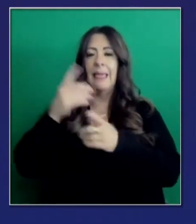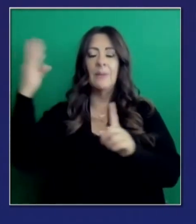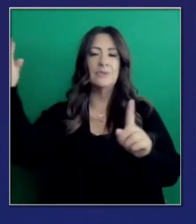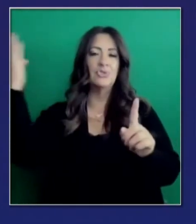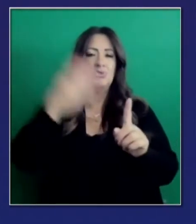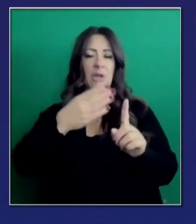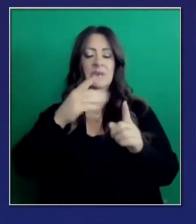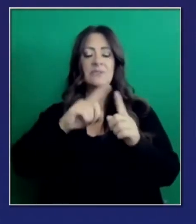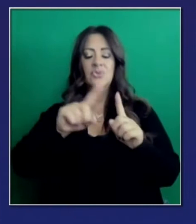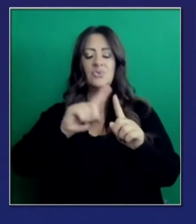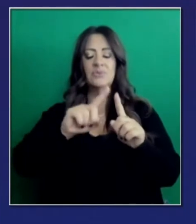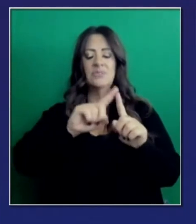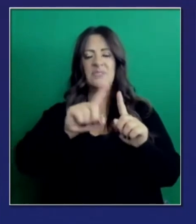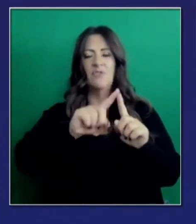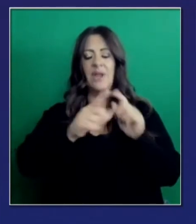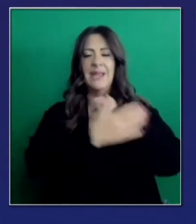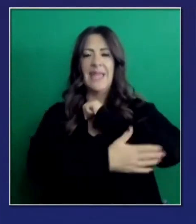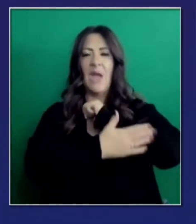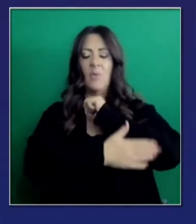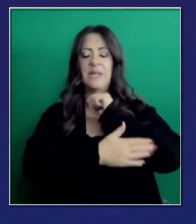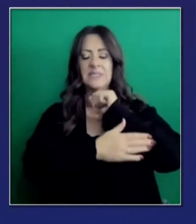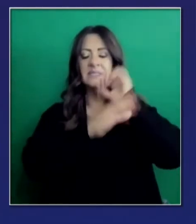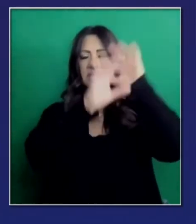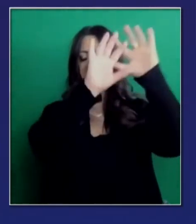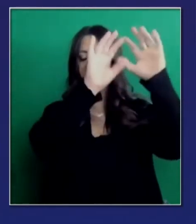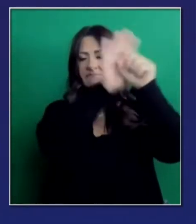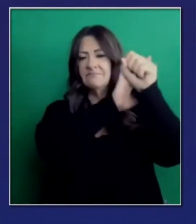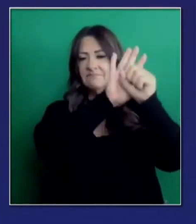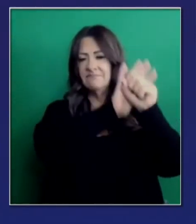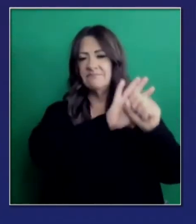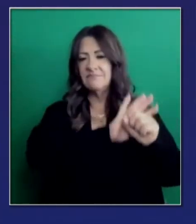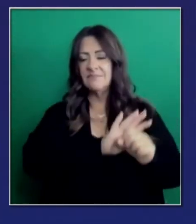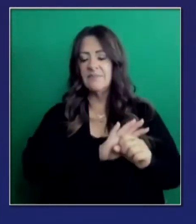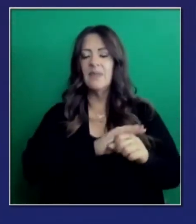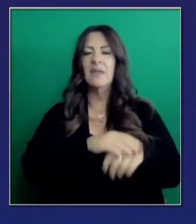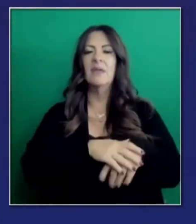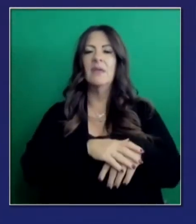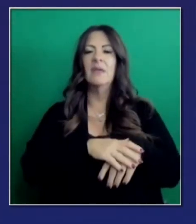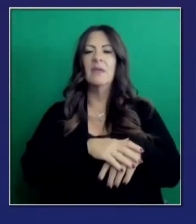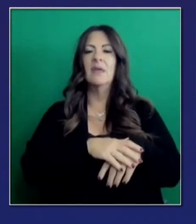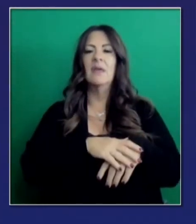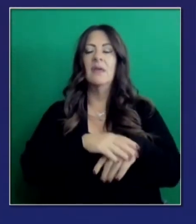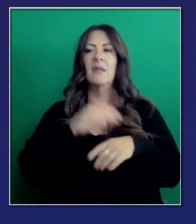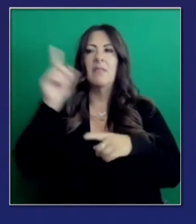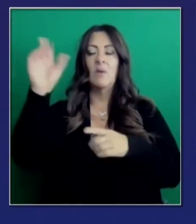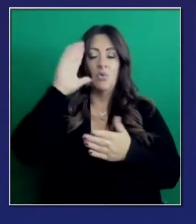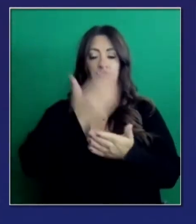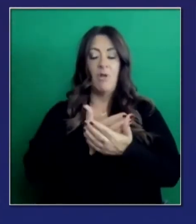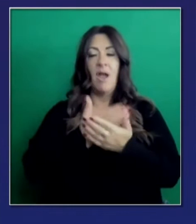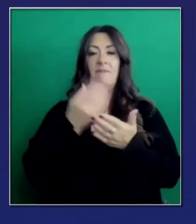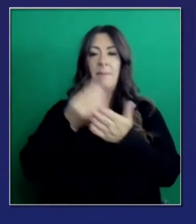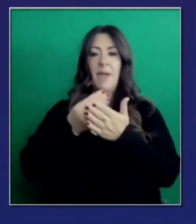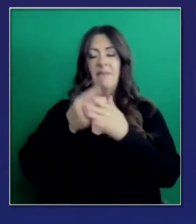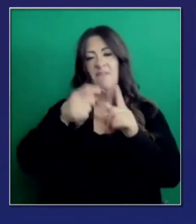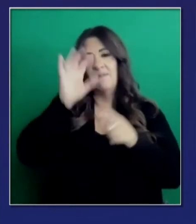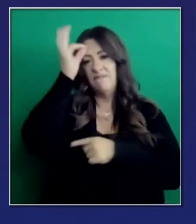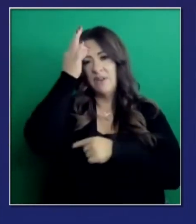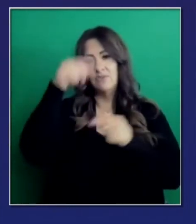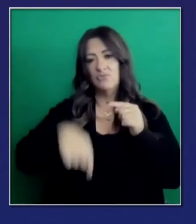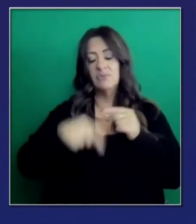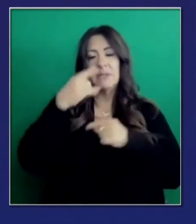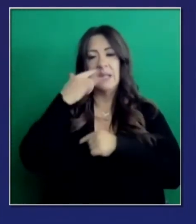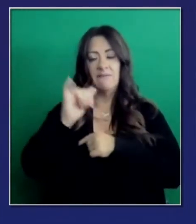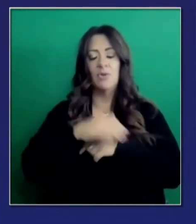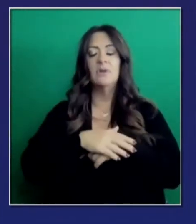and obviously money that's coming into the state. We're going to leverage that $2.6 billion, focusing on low-income renters,